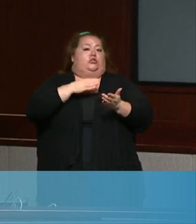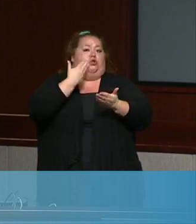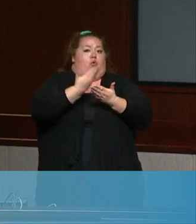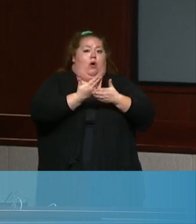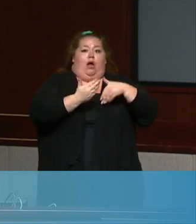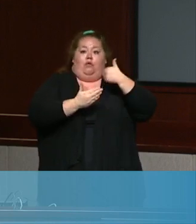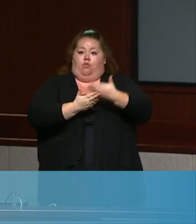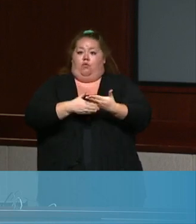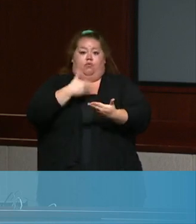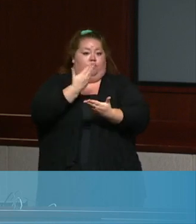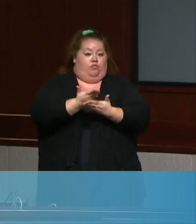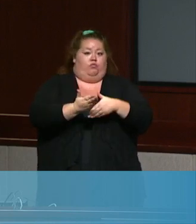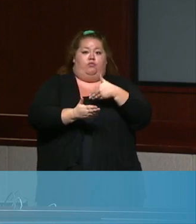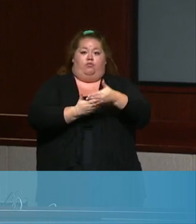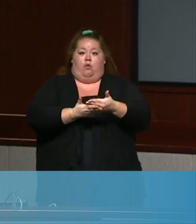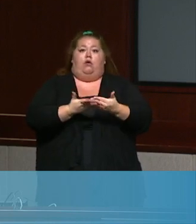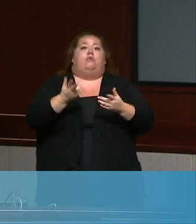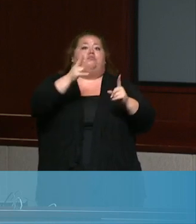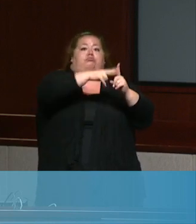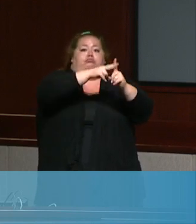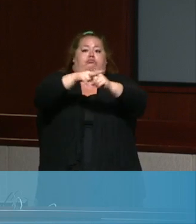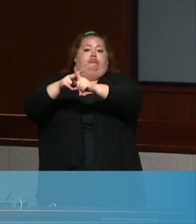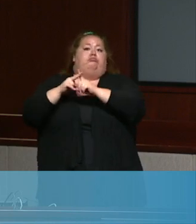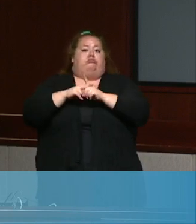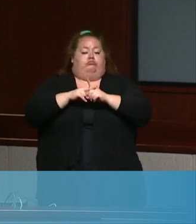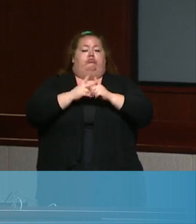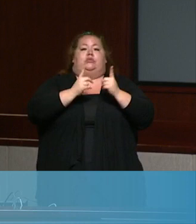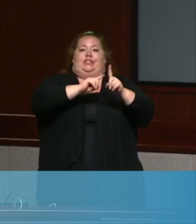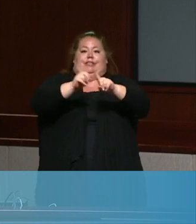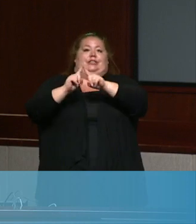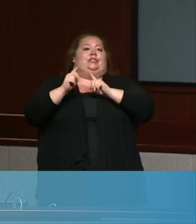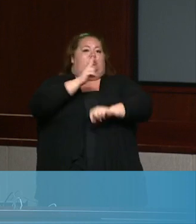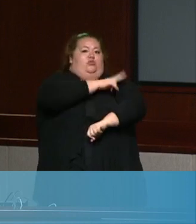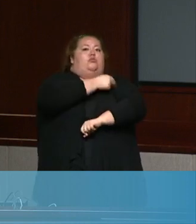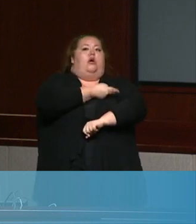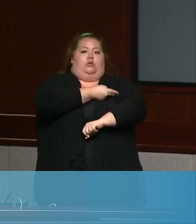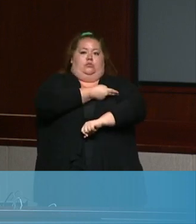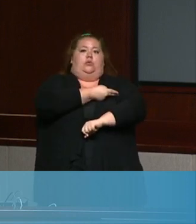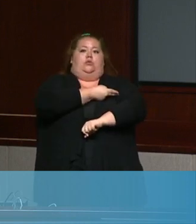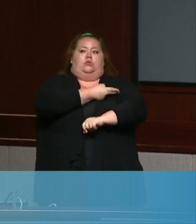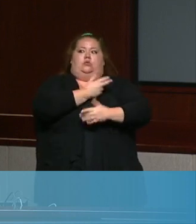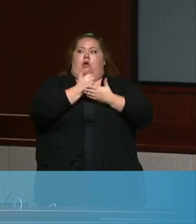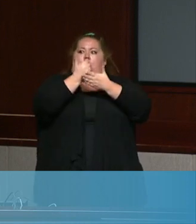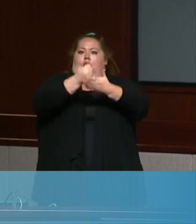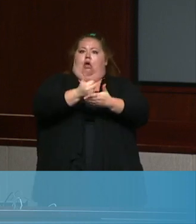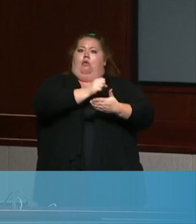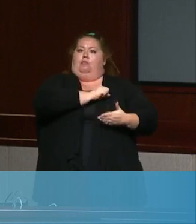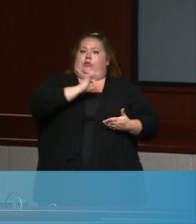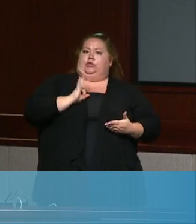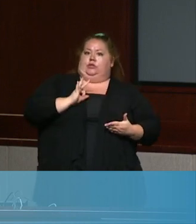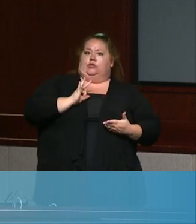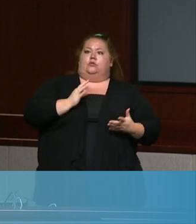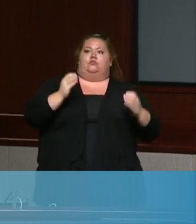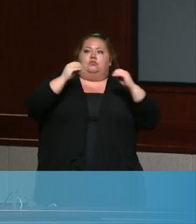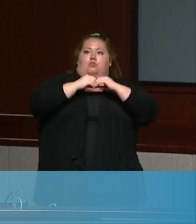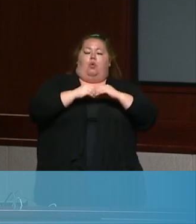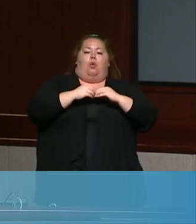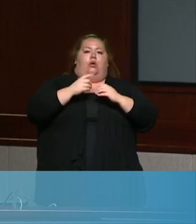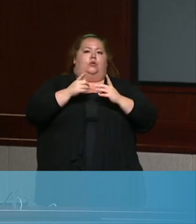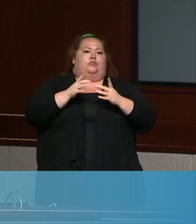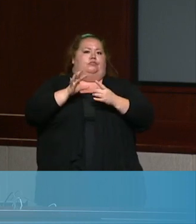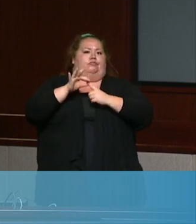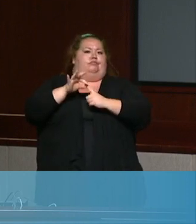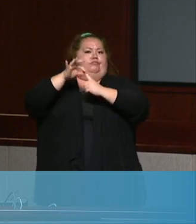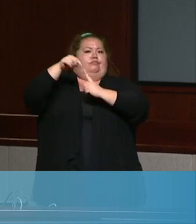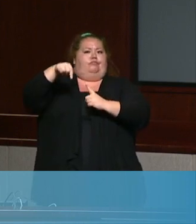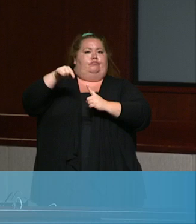being assigned to one of these hospitals to help staff up additional ICU beds. And then